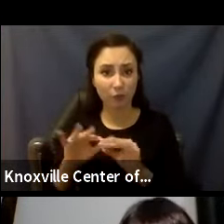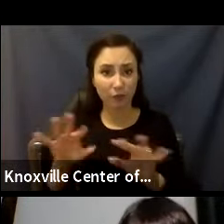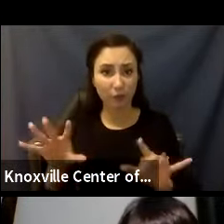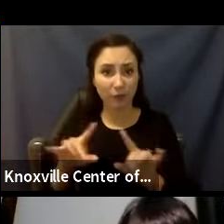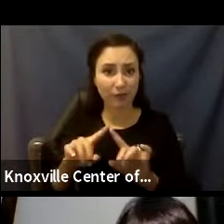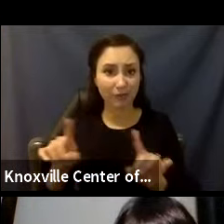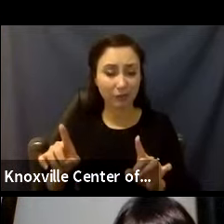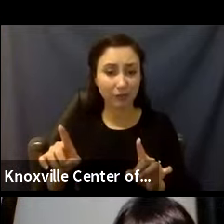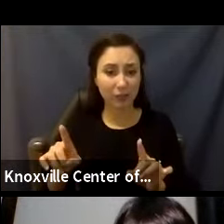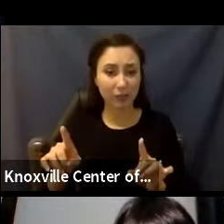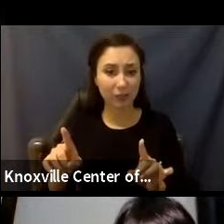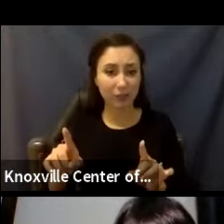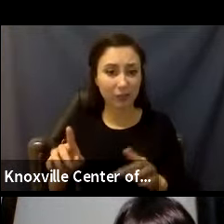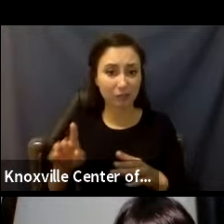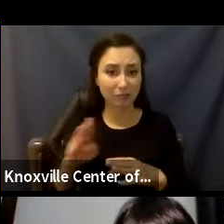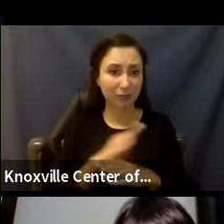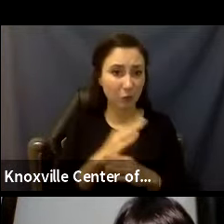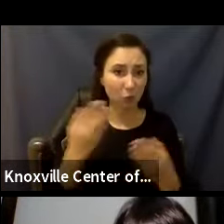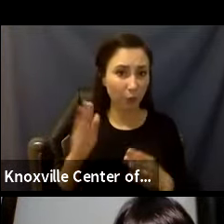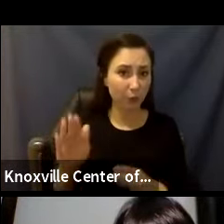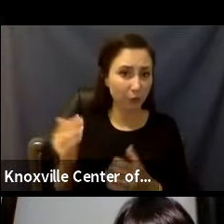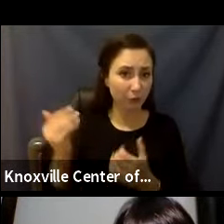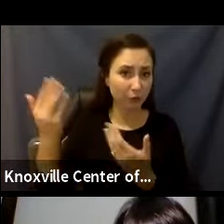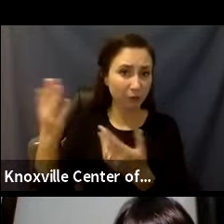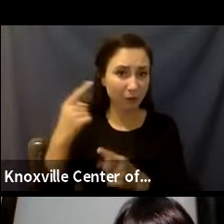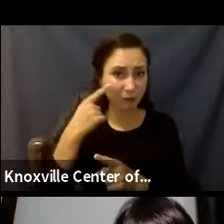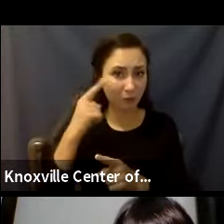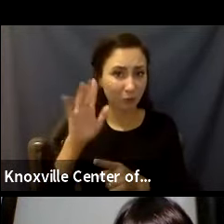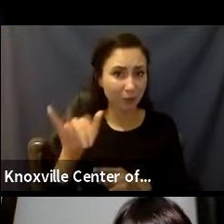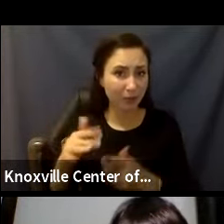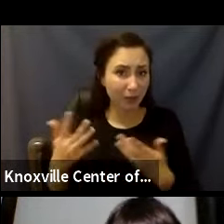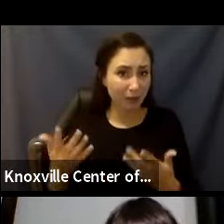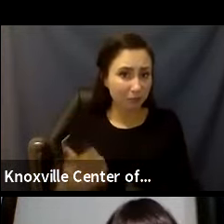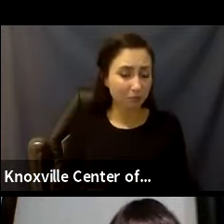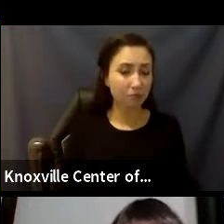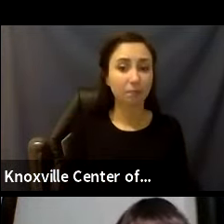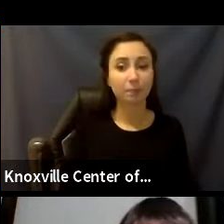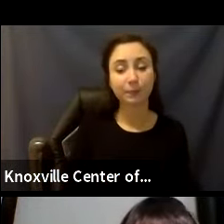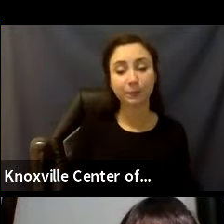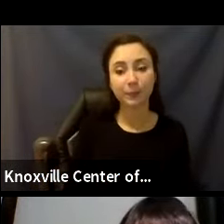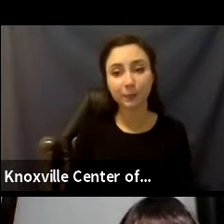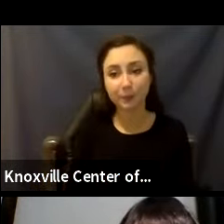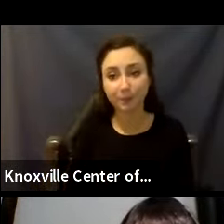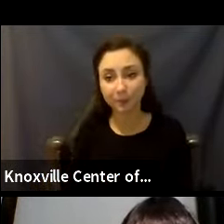industries, what the recommendations would be regarding that.